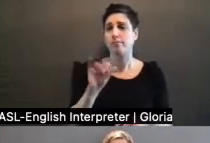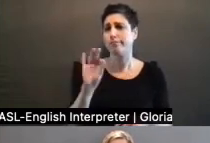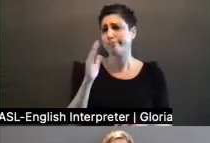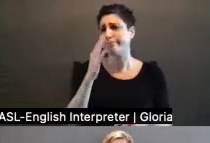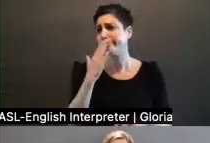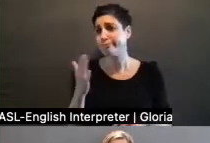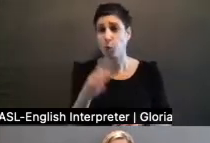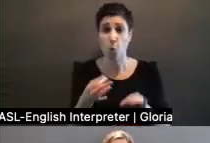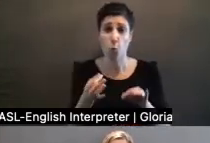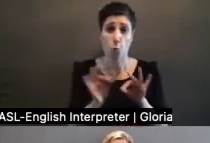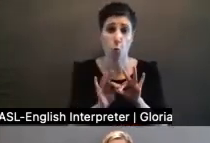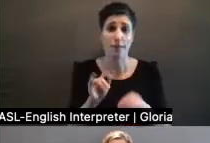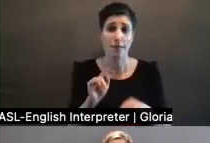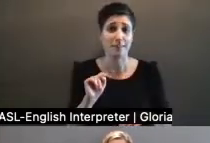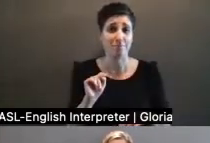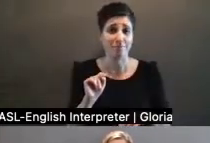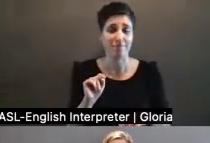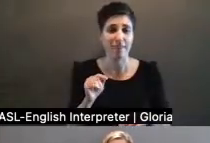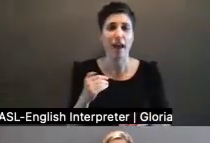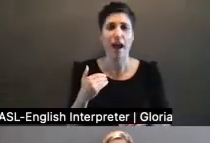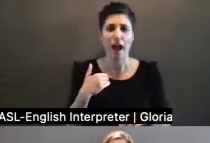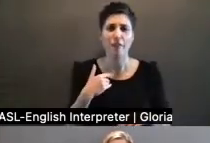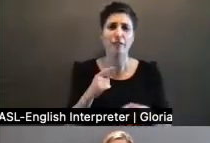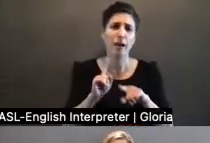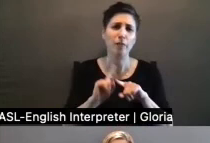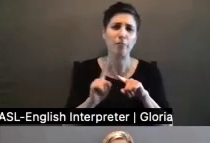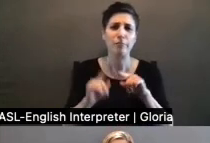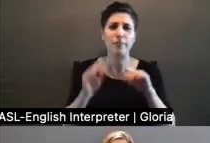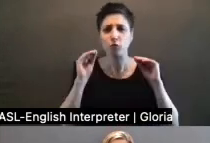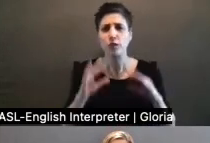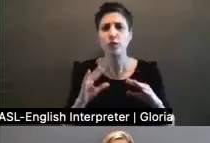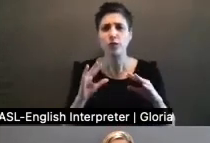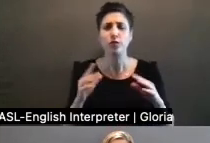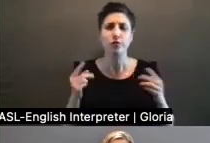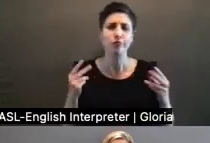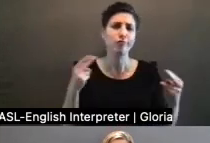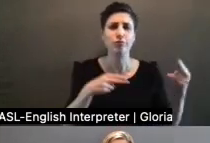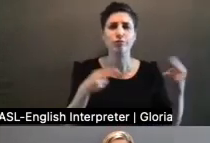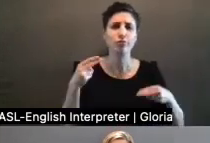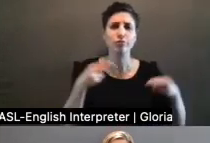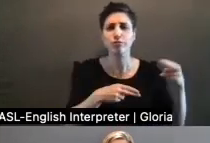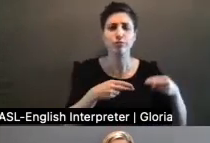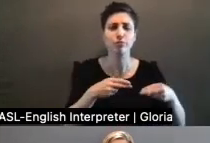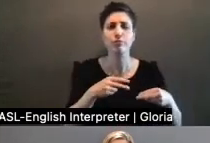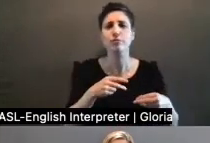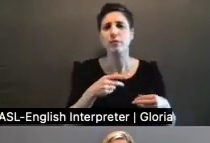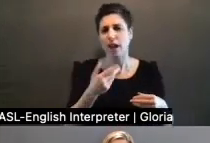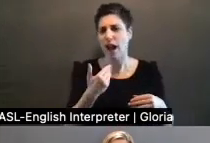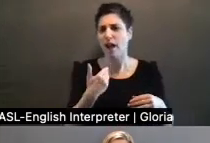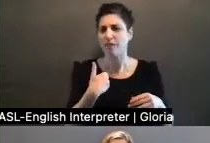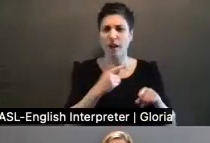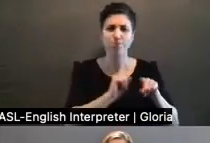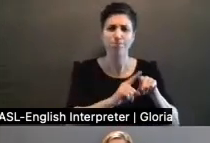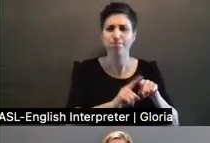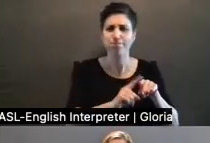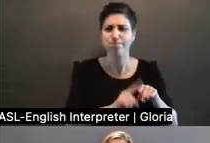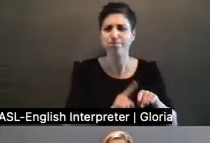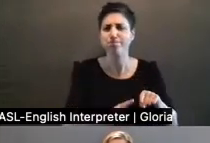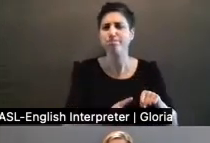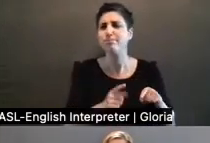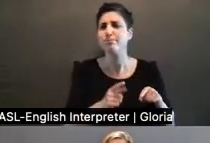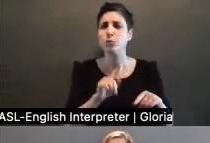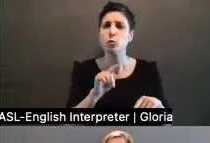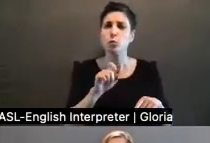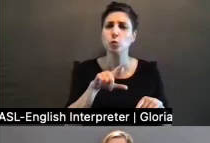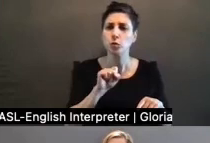And we have all the different instructors coming back with so much knowledge. And, you know, Tracy mentions Flipgrid and other tools that we sometimes don't cover in